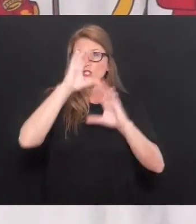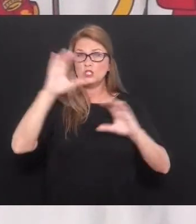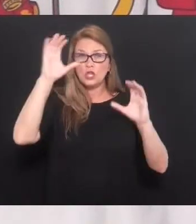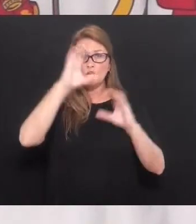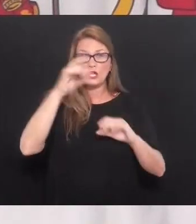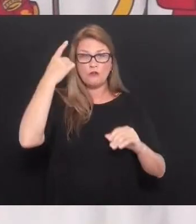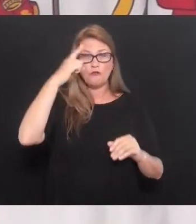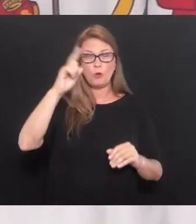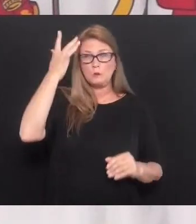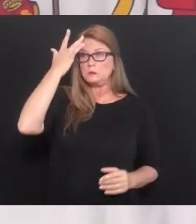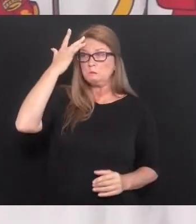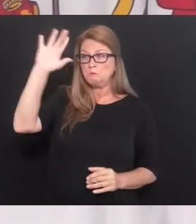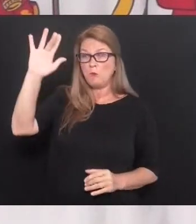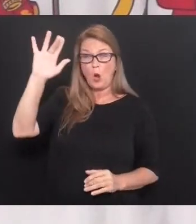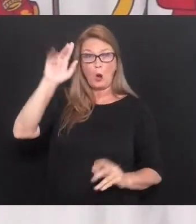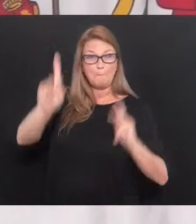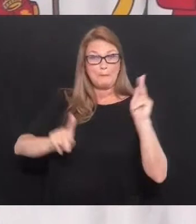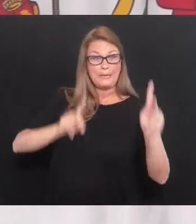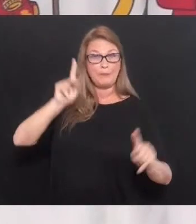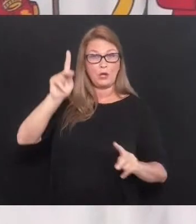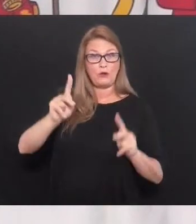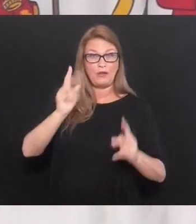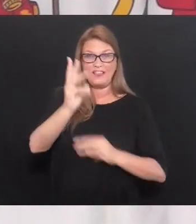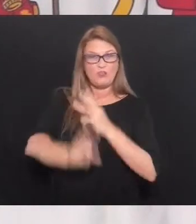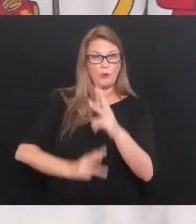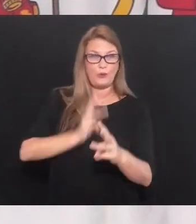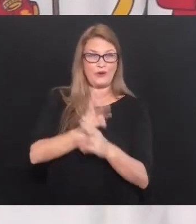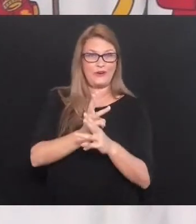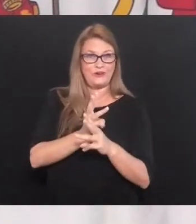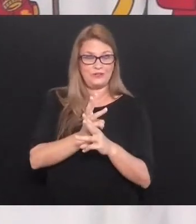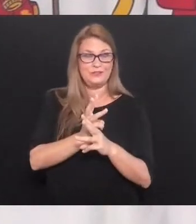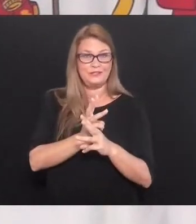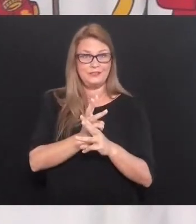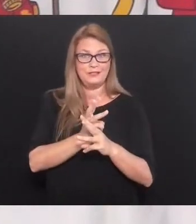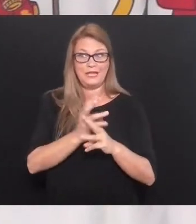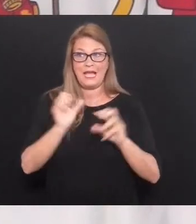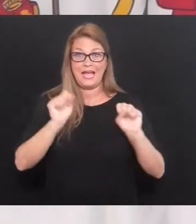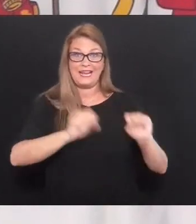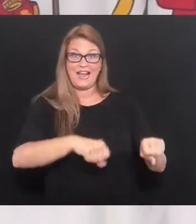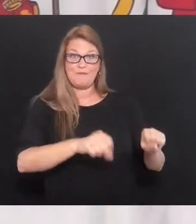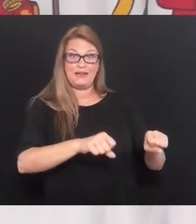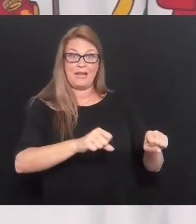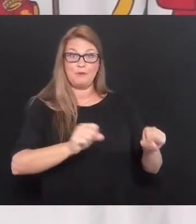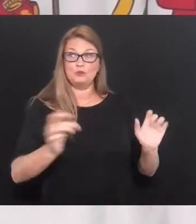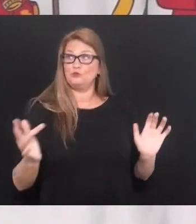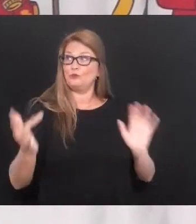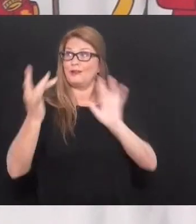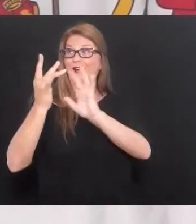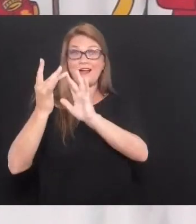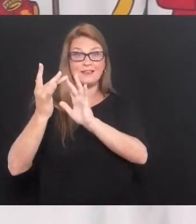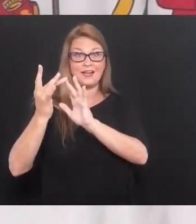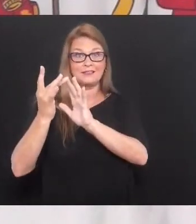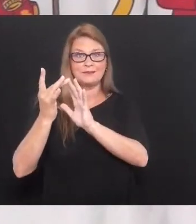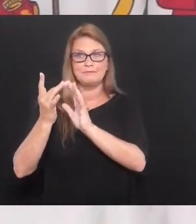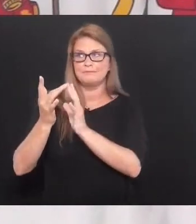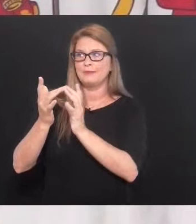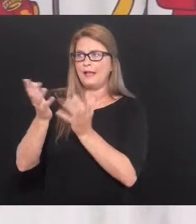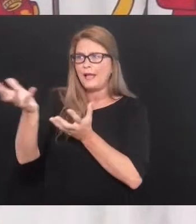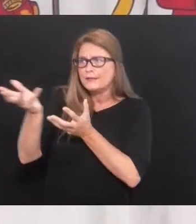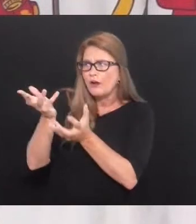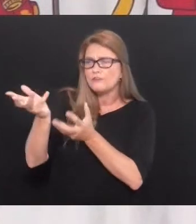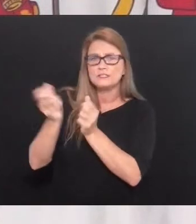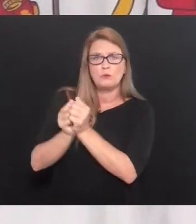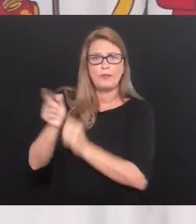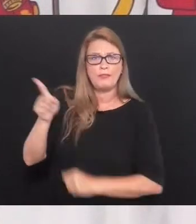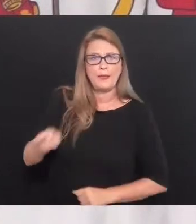the world. And absolutely, the one thing that I've been able to do is get to them and talk to them. And